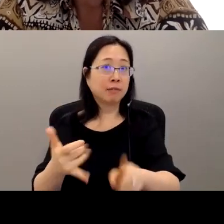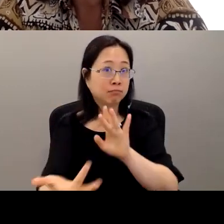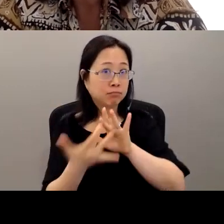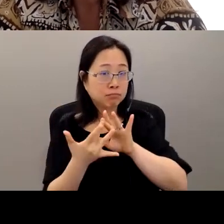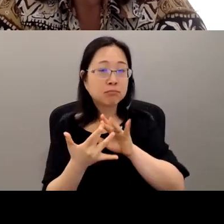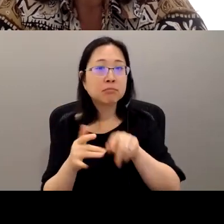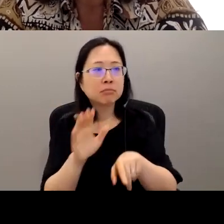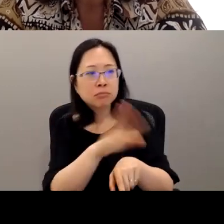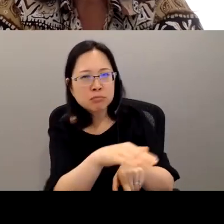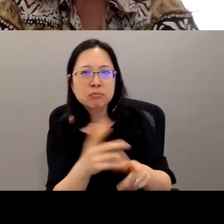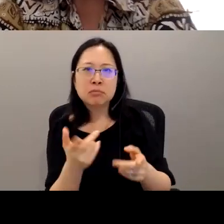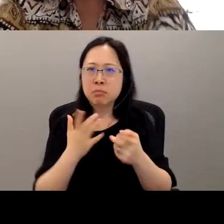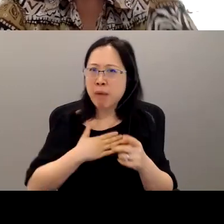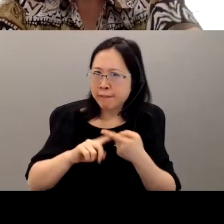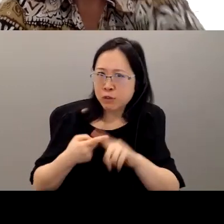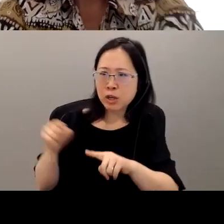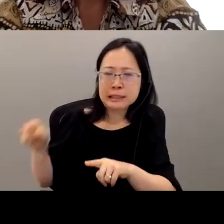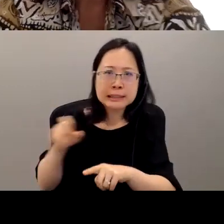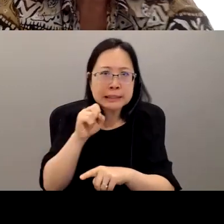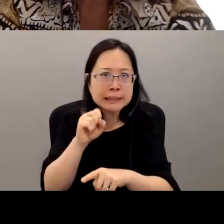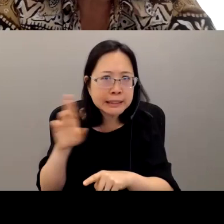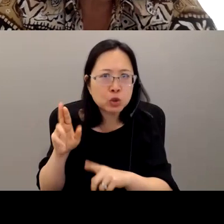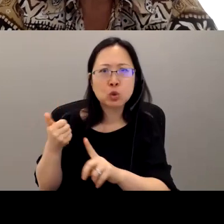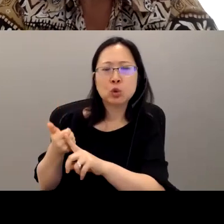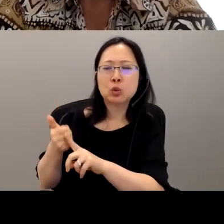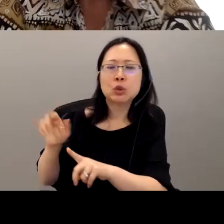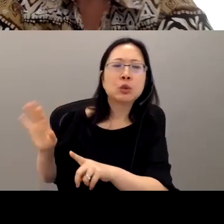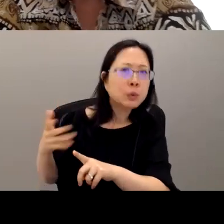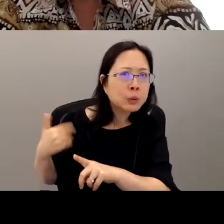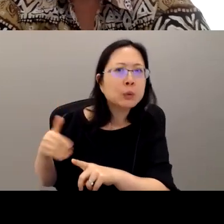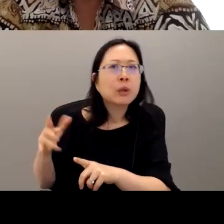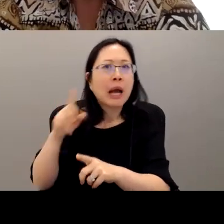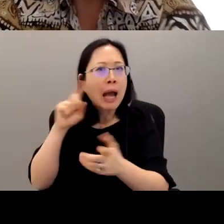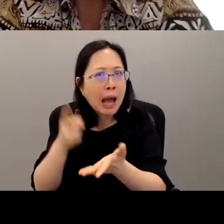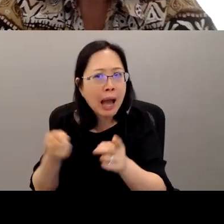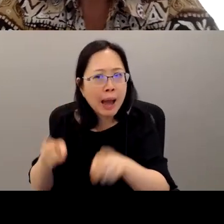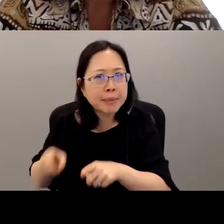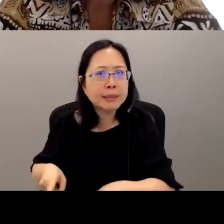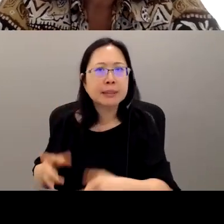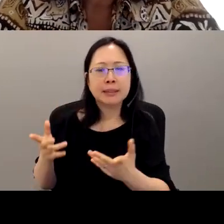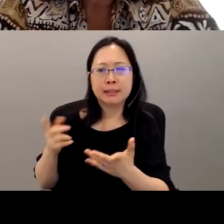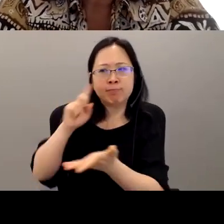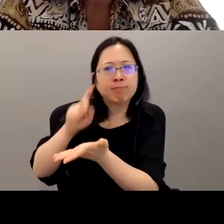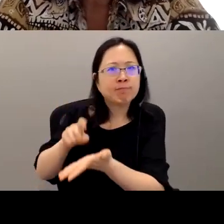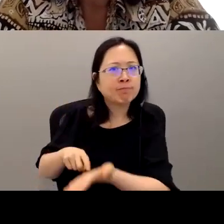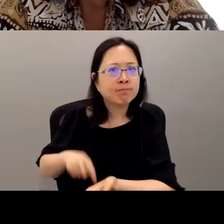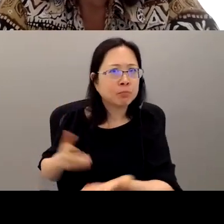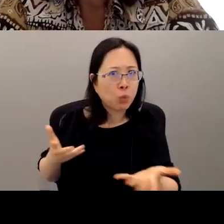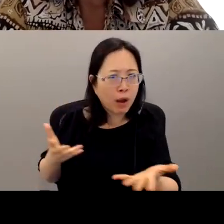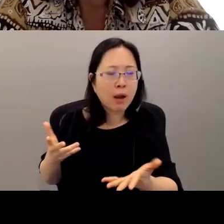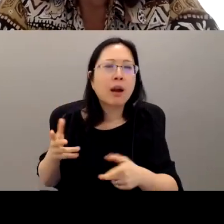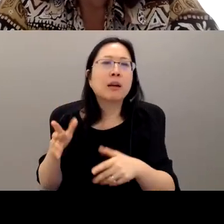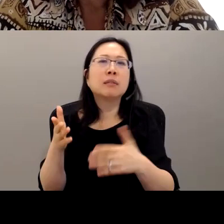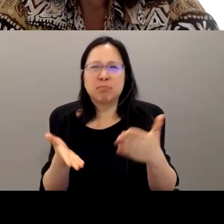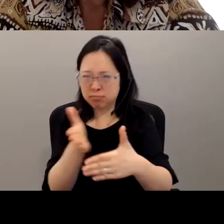or what they see is possibly happening with their friend. And we